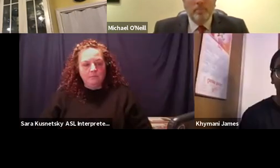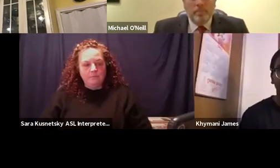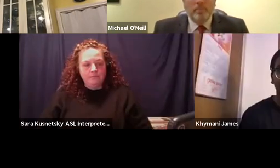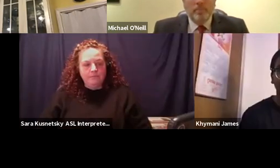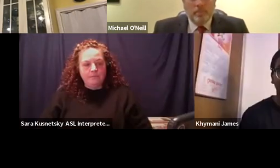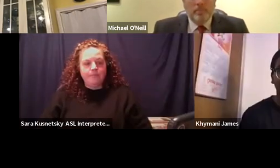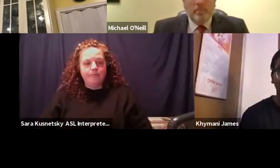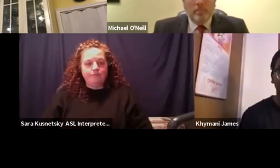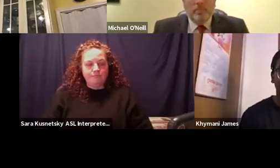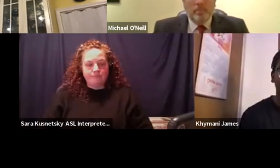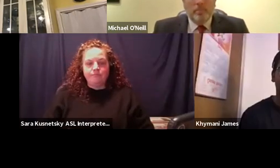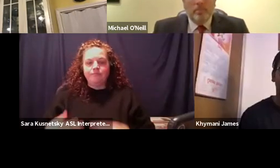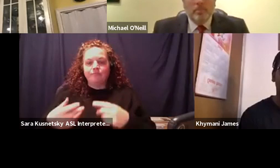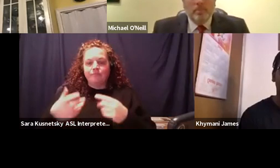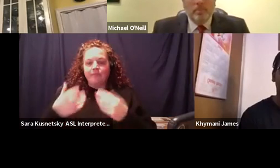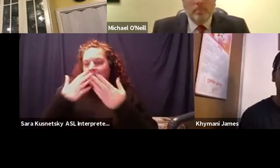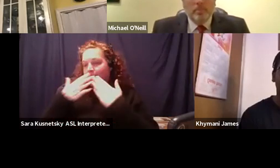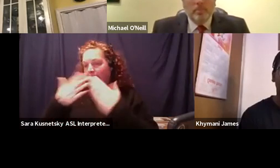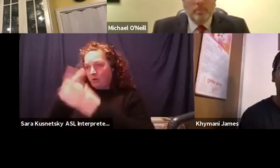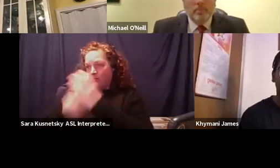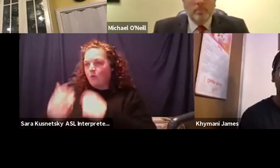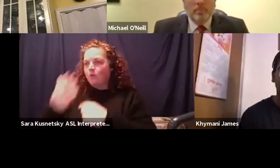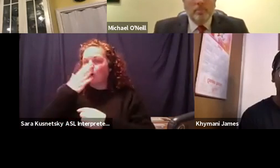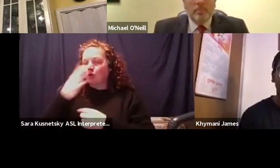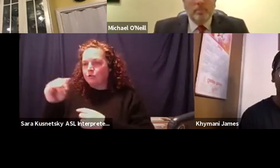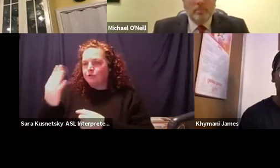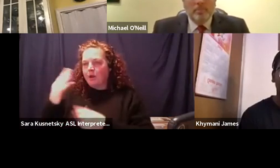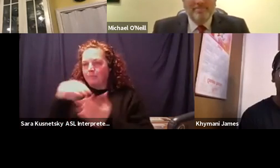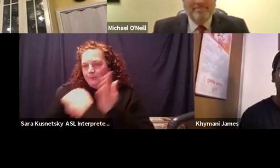Thank you both. Thank you. Good job, students.